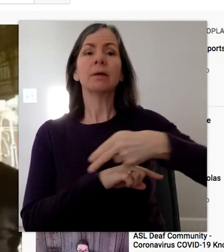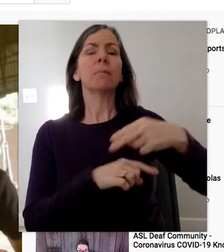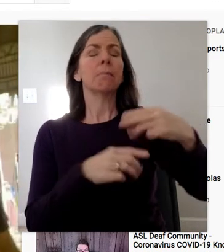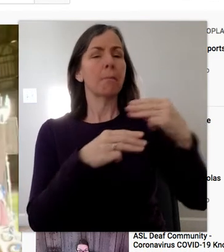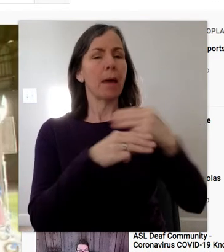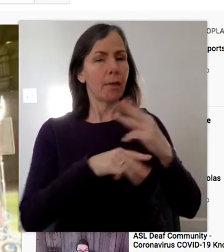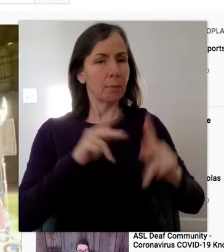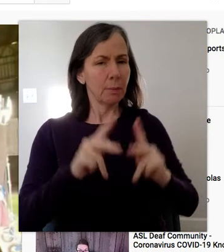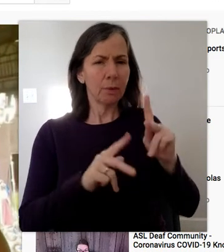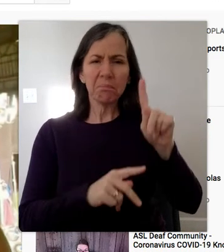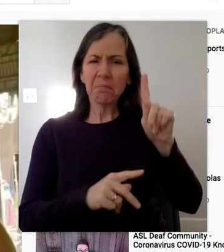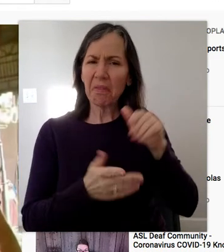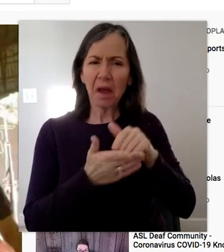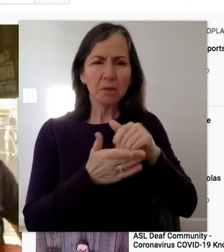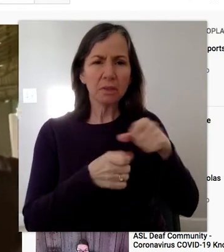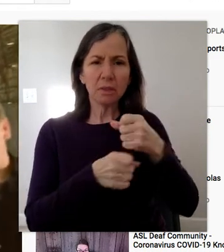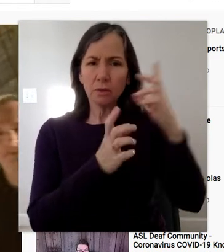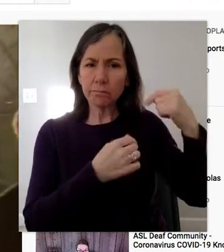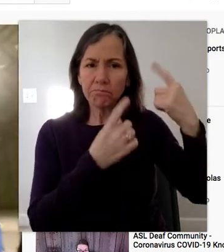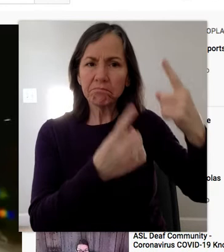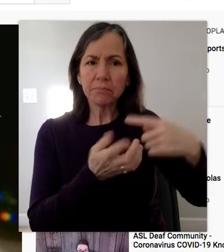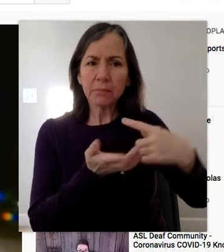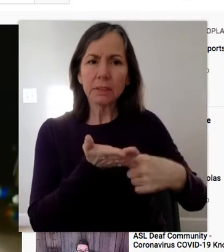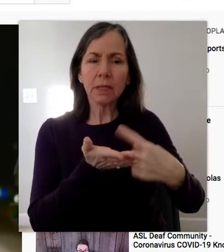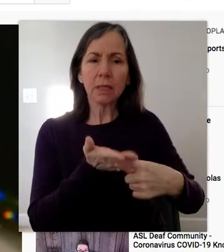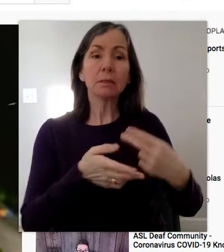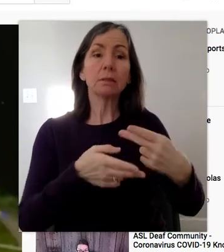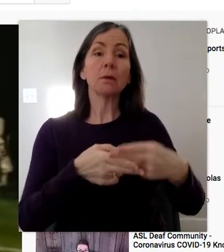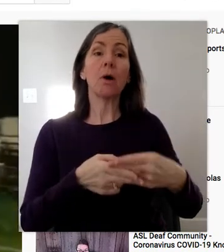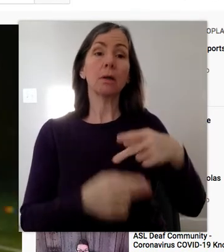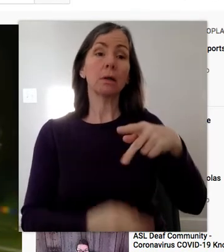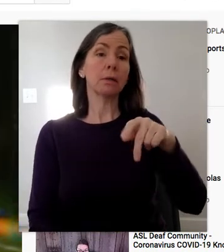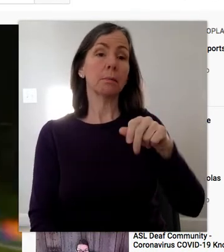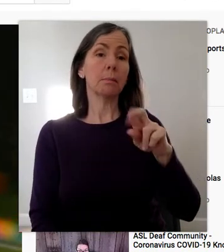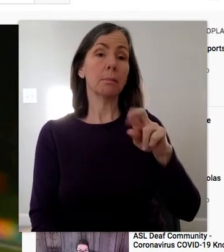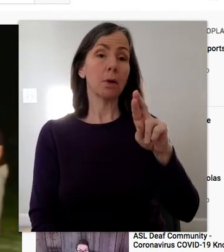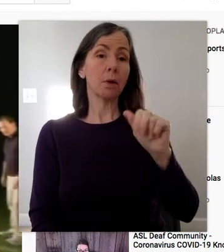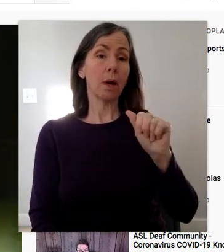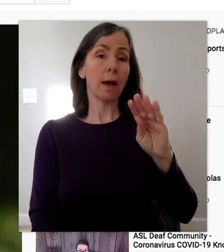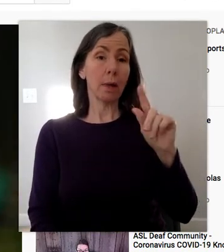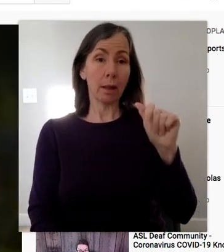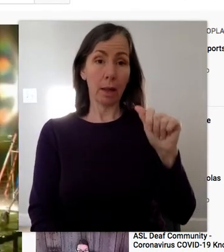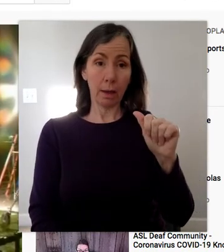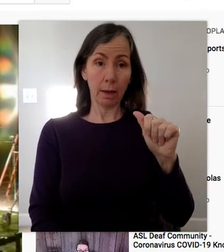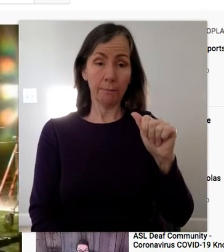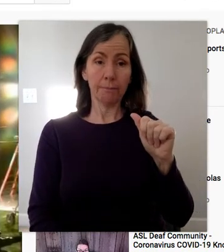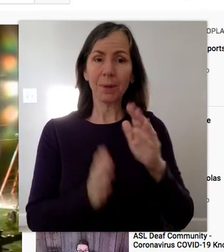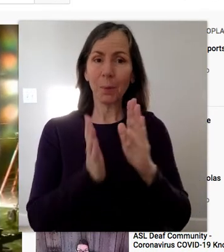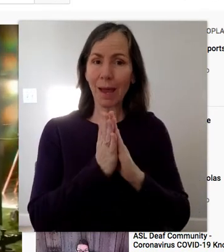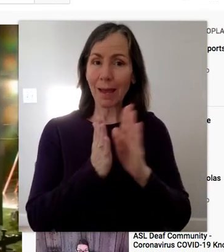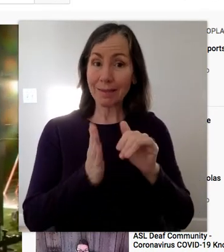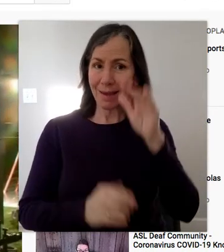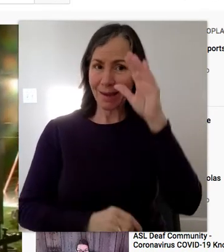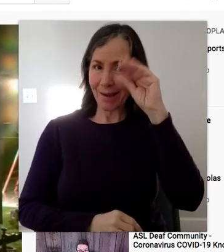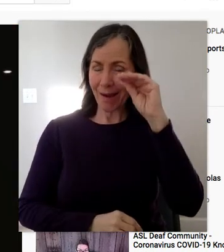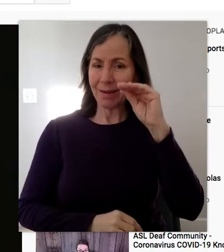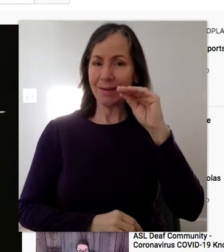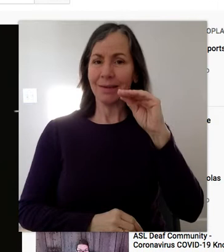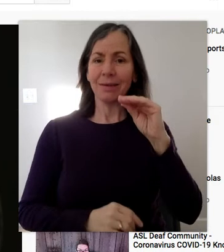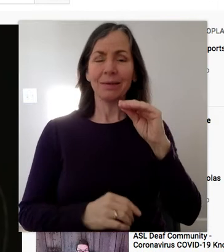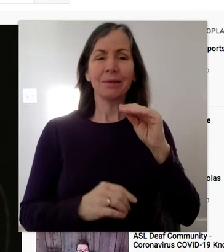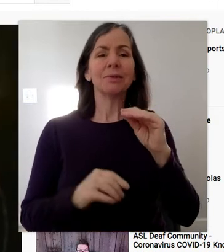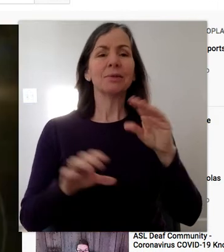To help us understand projectile motion and parabolas, we asked Hendrick to perform his craft in front of a super high-speed camera